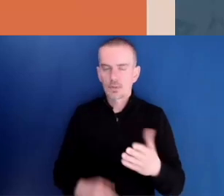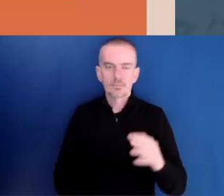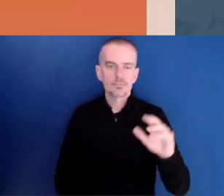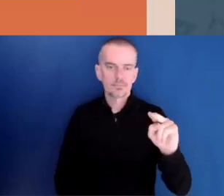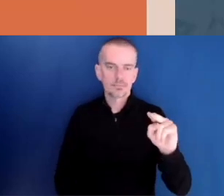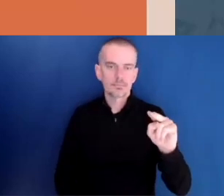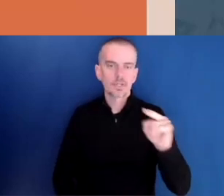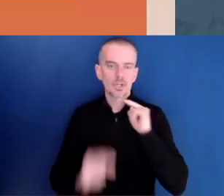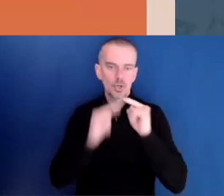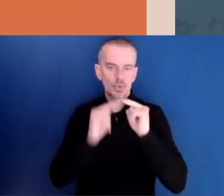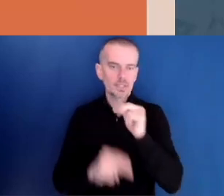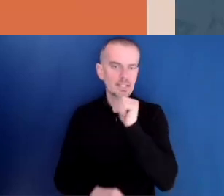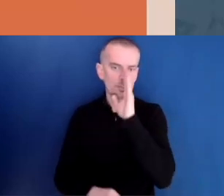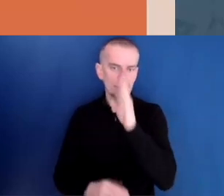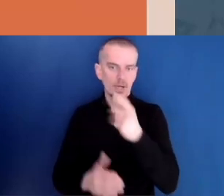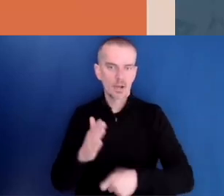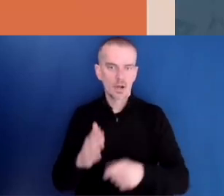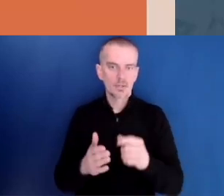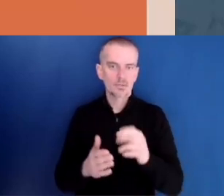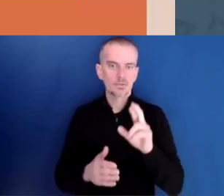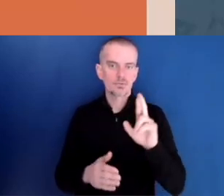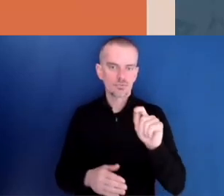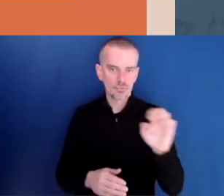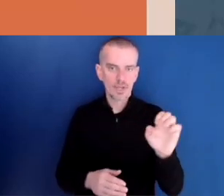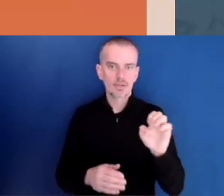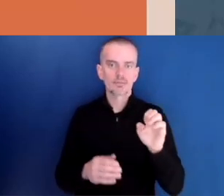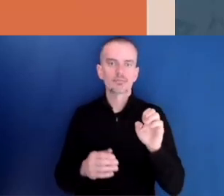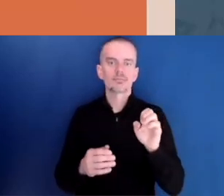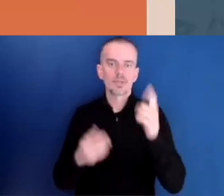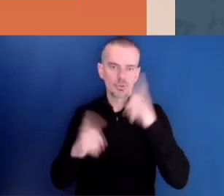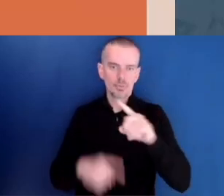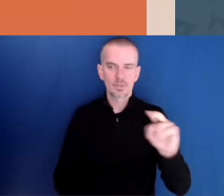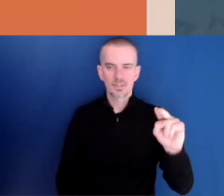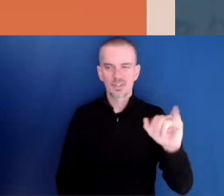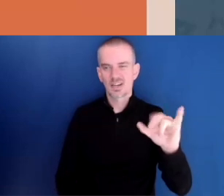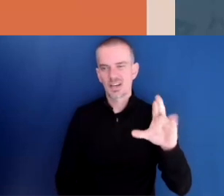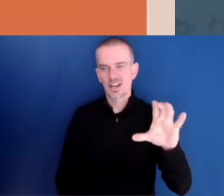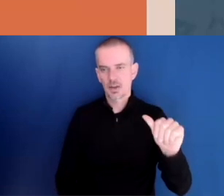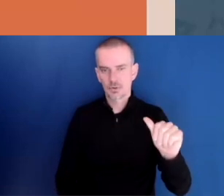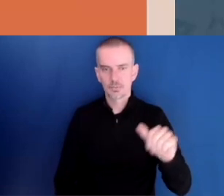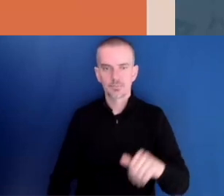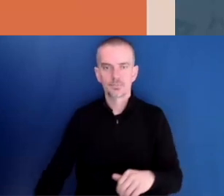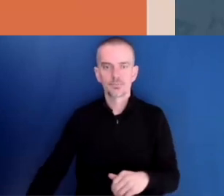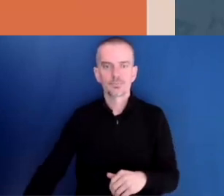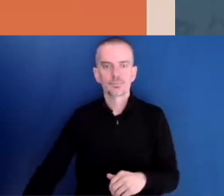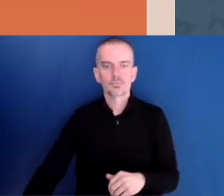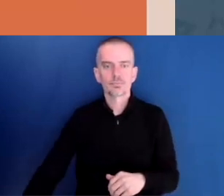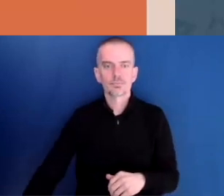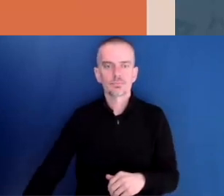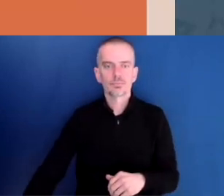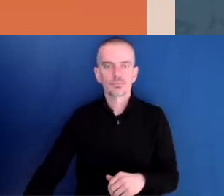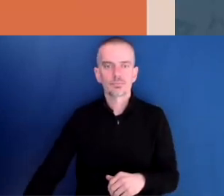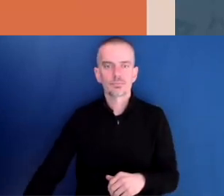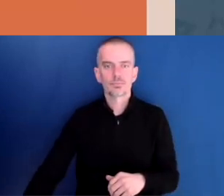a negotiated indirect cost rate agreement. Okay, calculating a fully loaded cost rate involves determining both direct